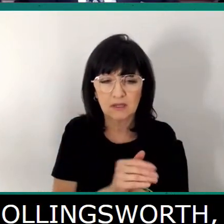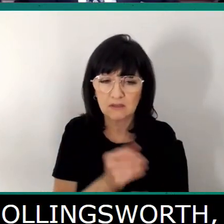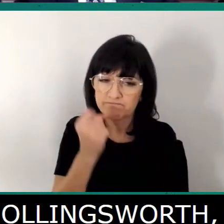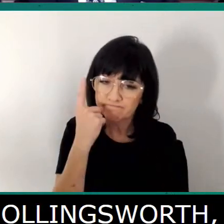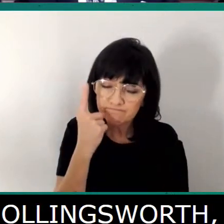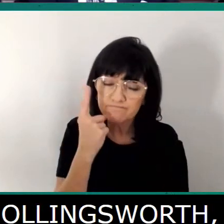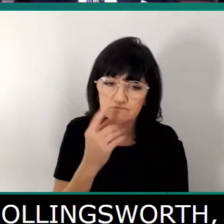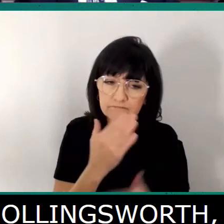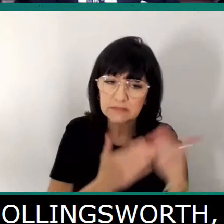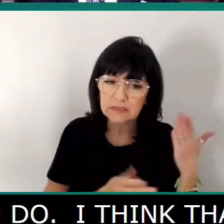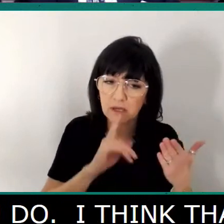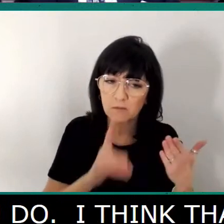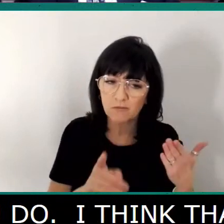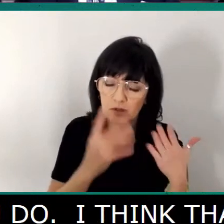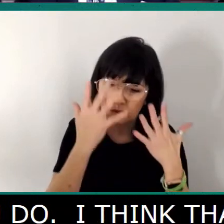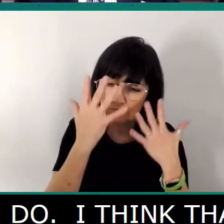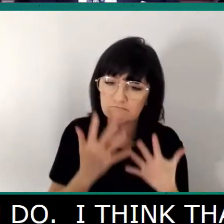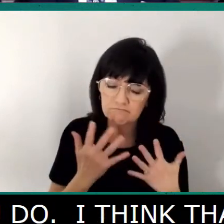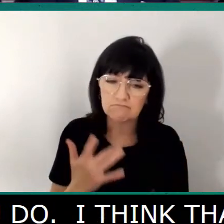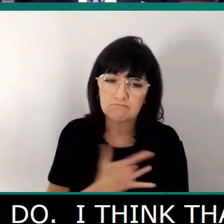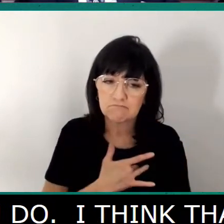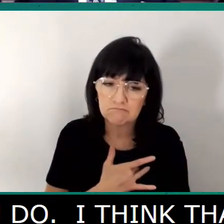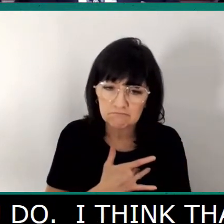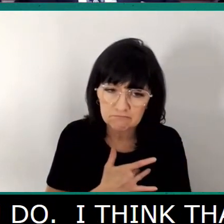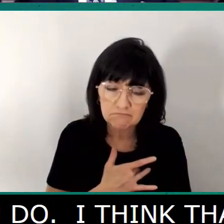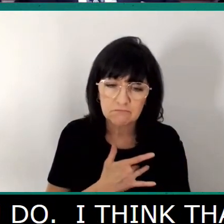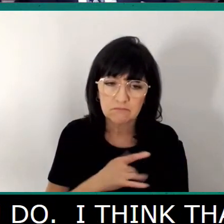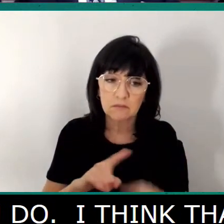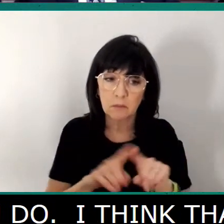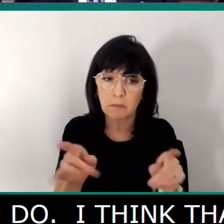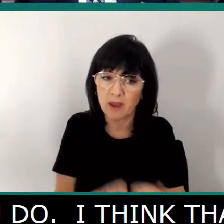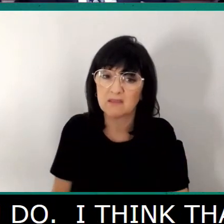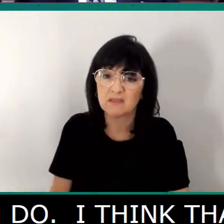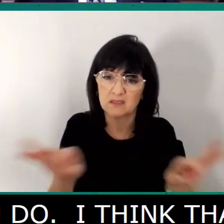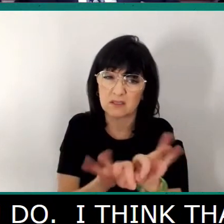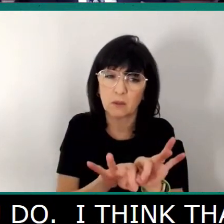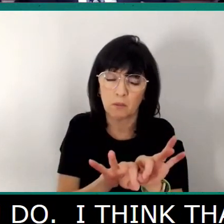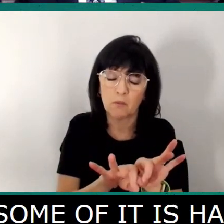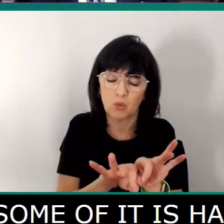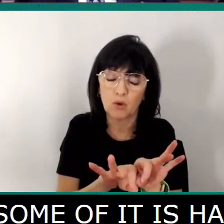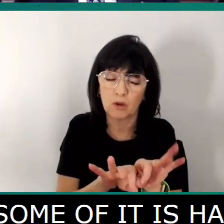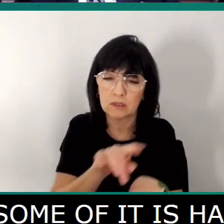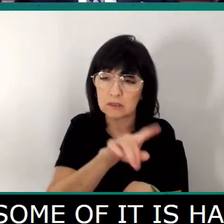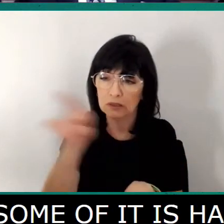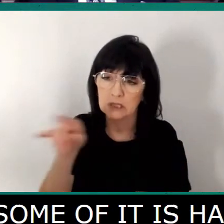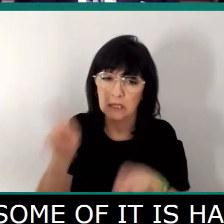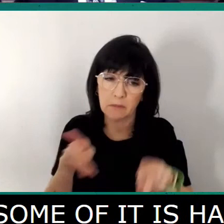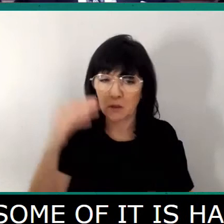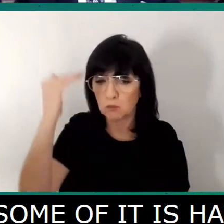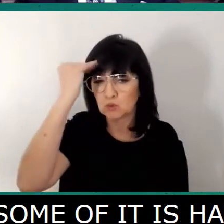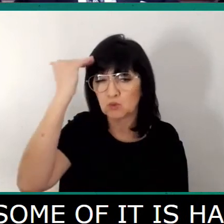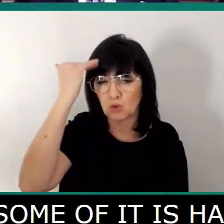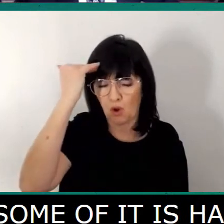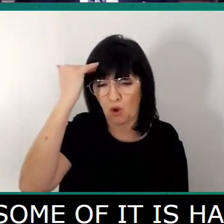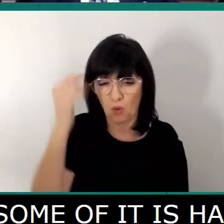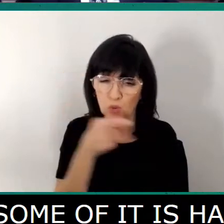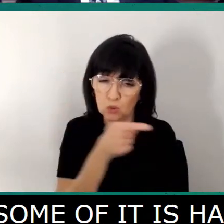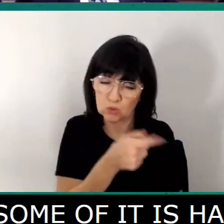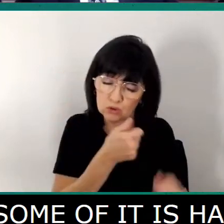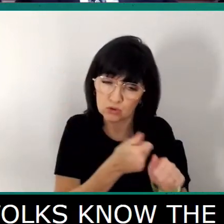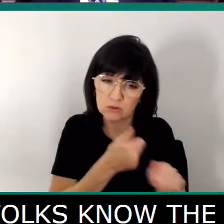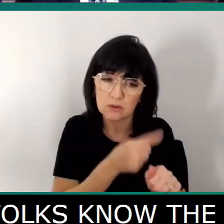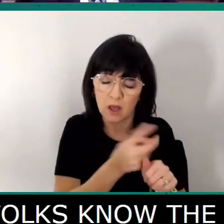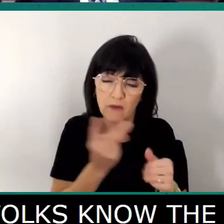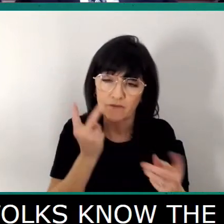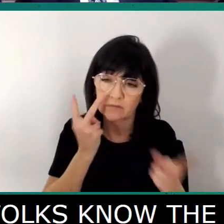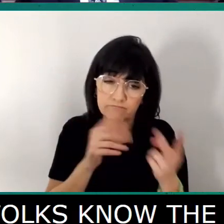it's important that folks know the experience of somebody who attended segregated schools